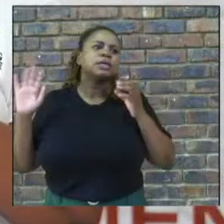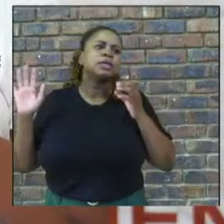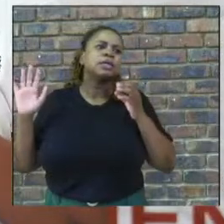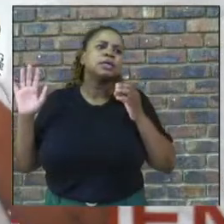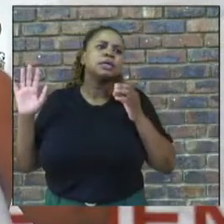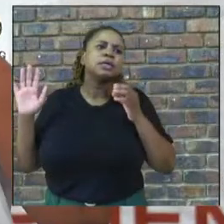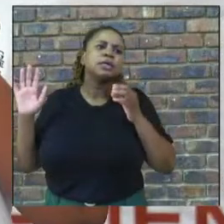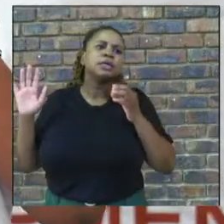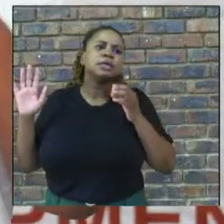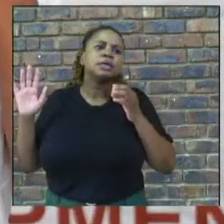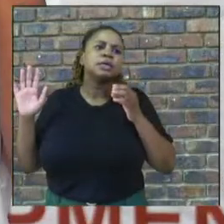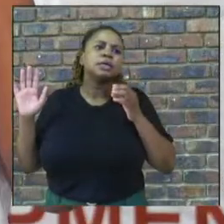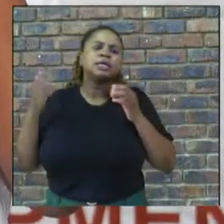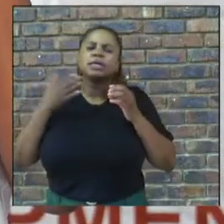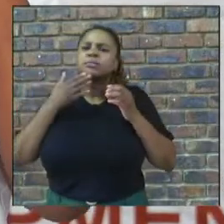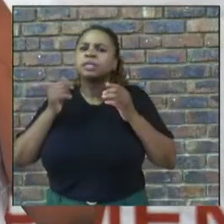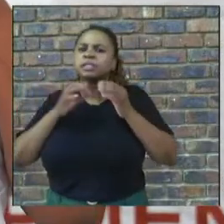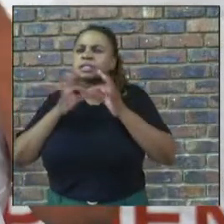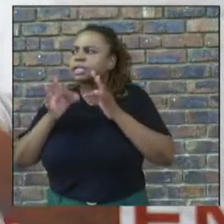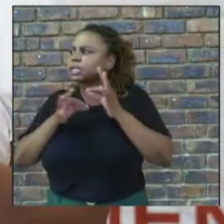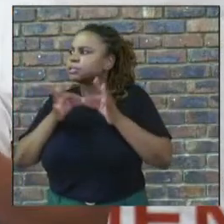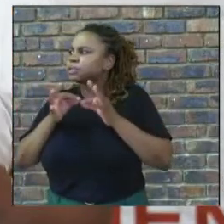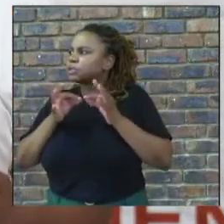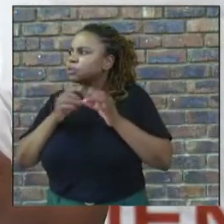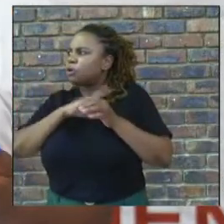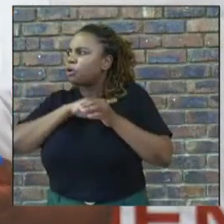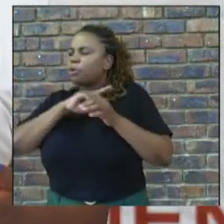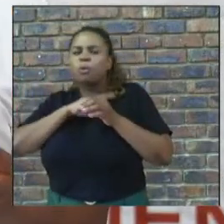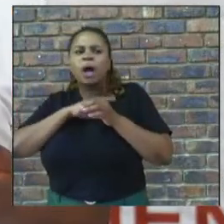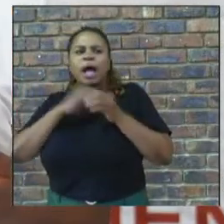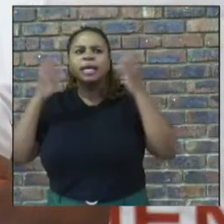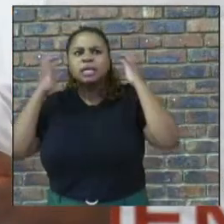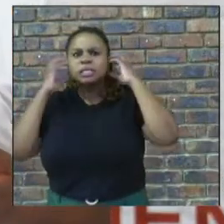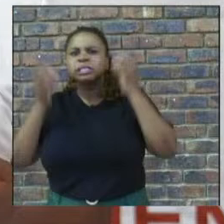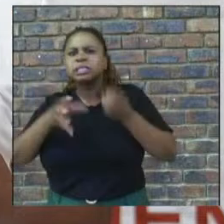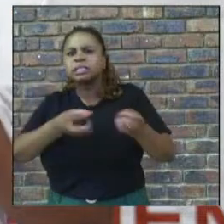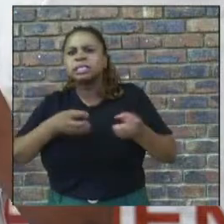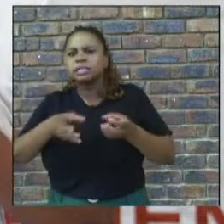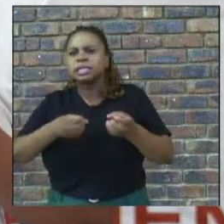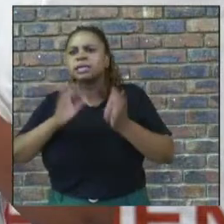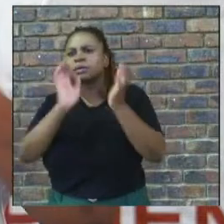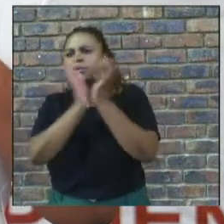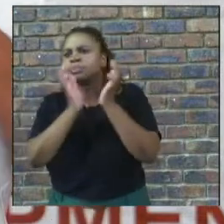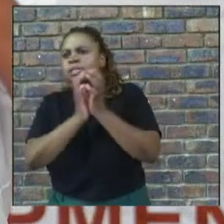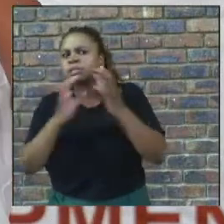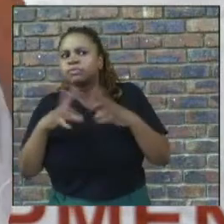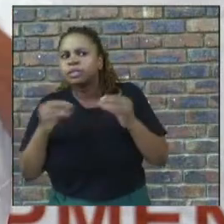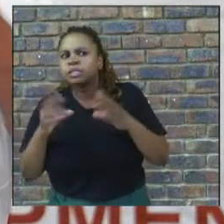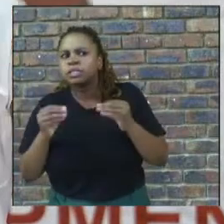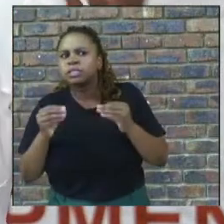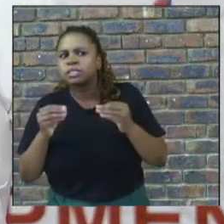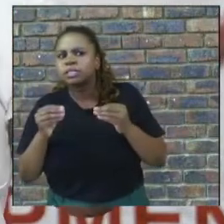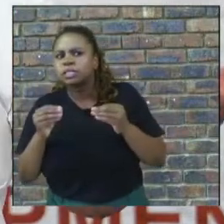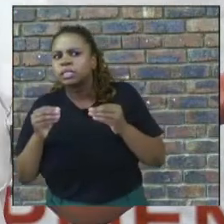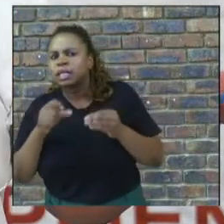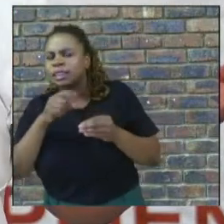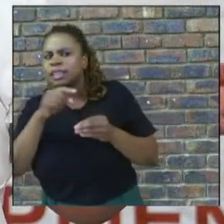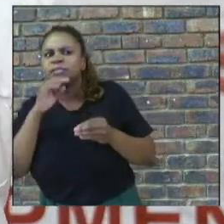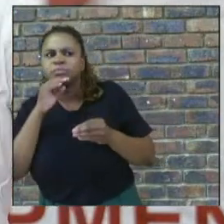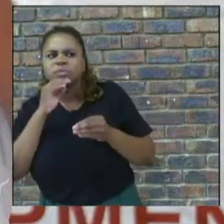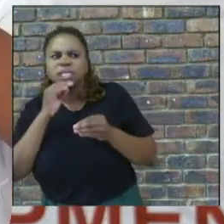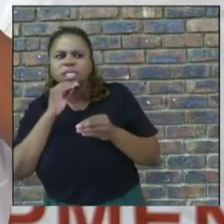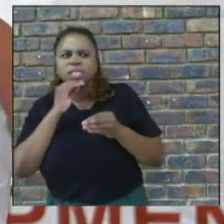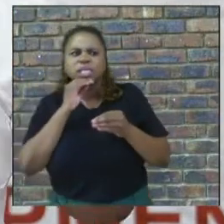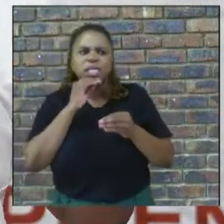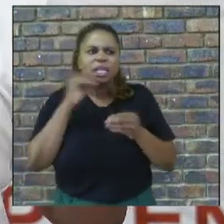guy one puts or why Lincoln Tozalo Narisokwali meeting? Does it mean that Abasabato Rutwa? But